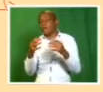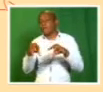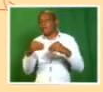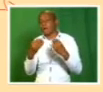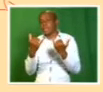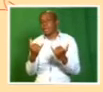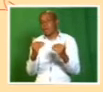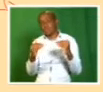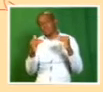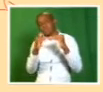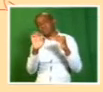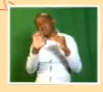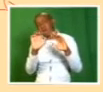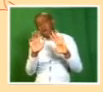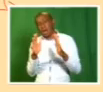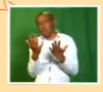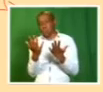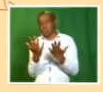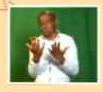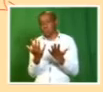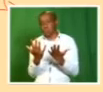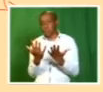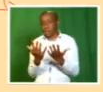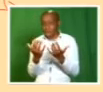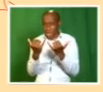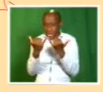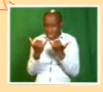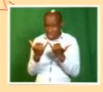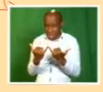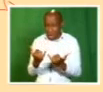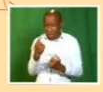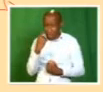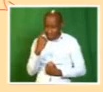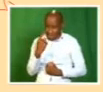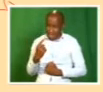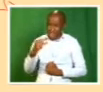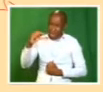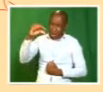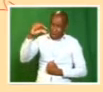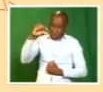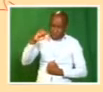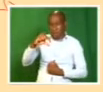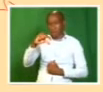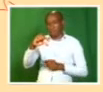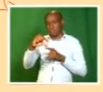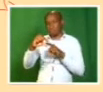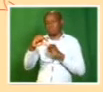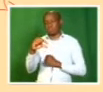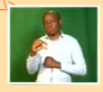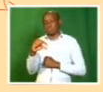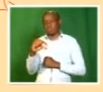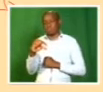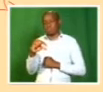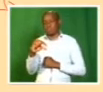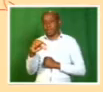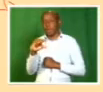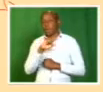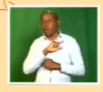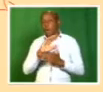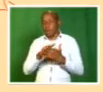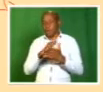equation of the graph? We see that it is a quadratic function from this general